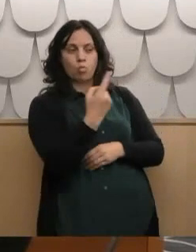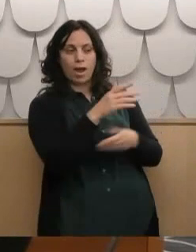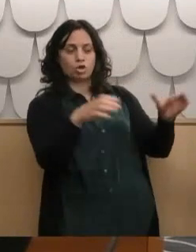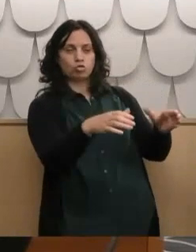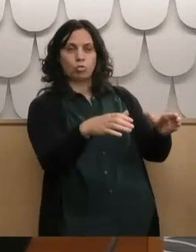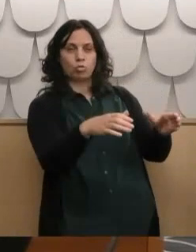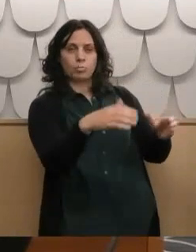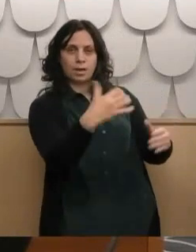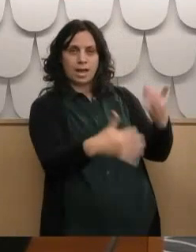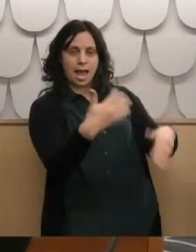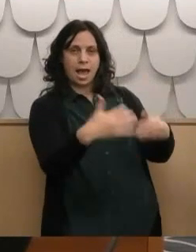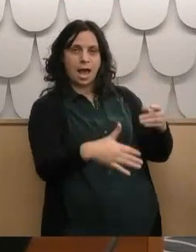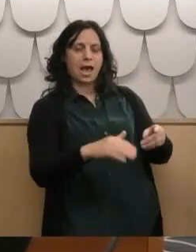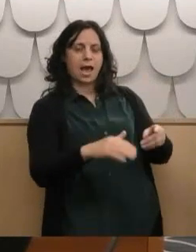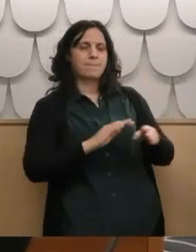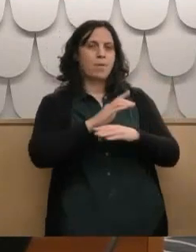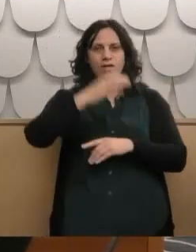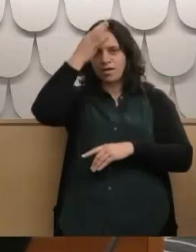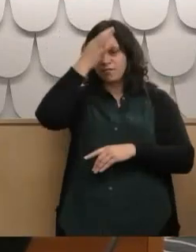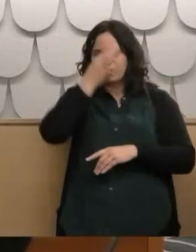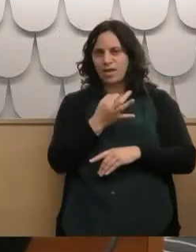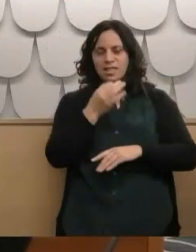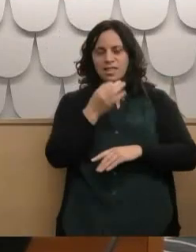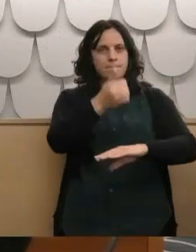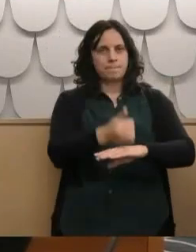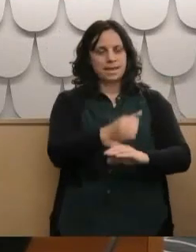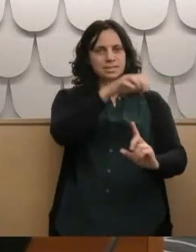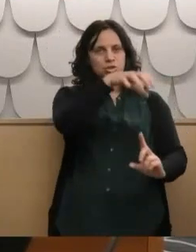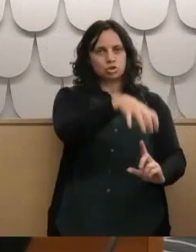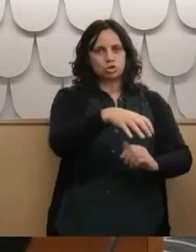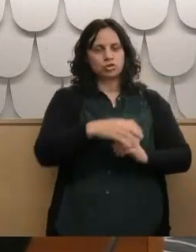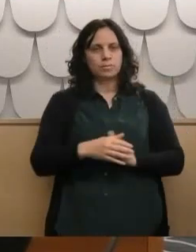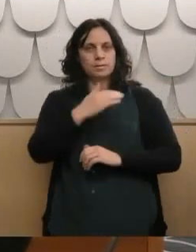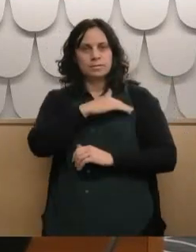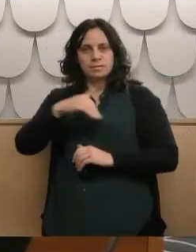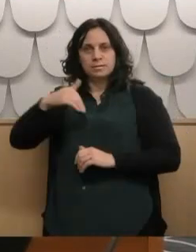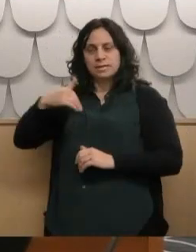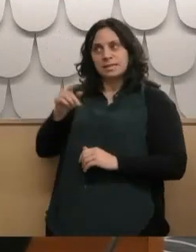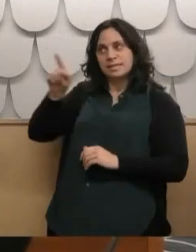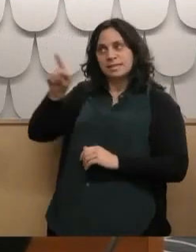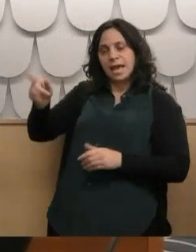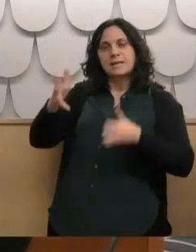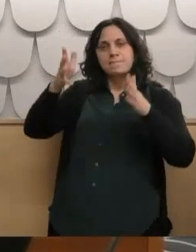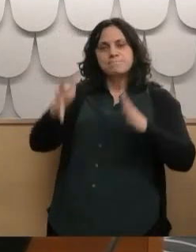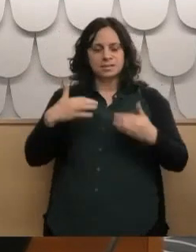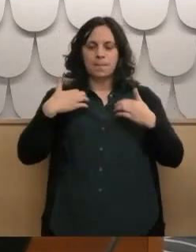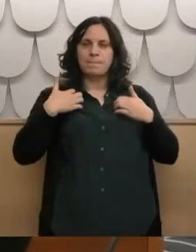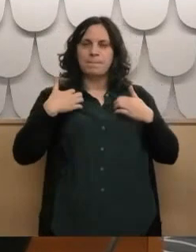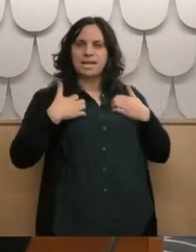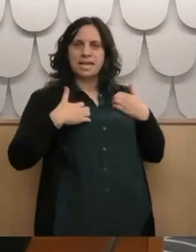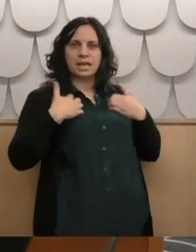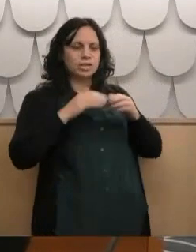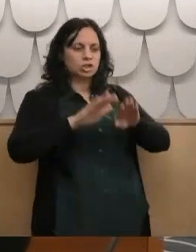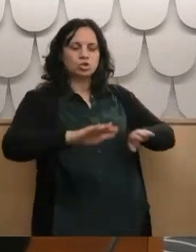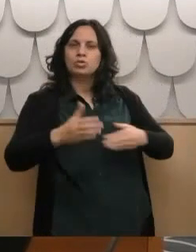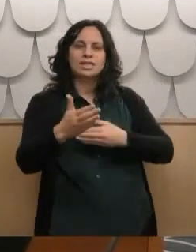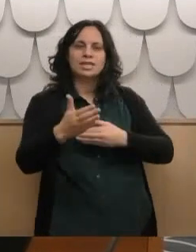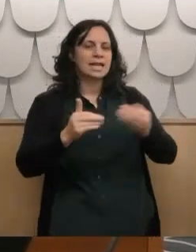to faith-based institutions, that the state must take an interest in children wherever they are.